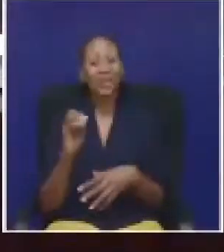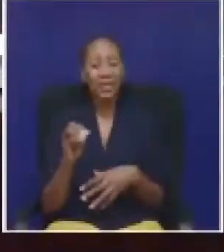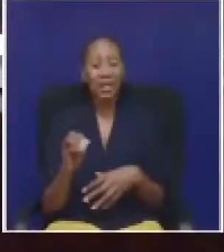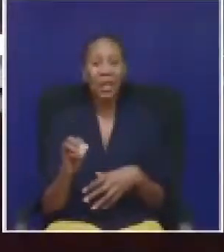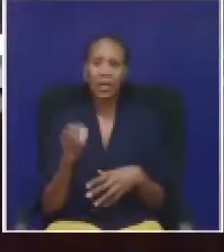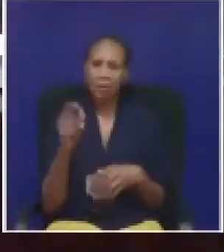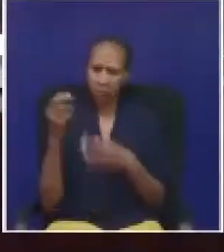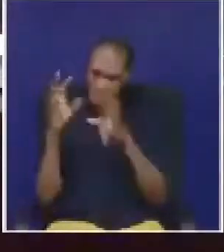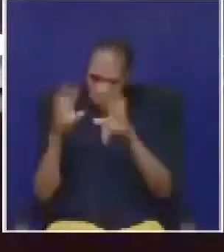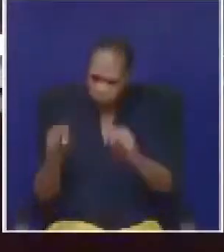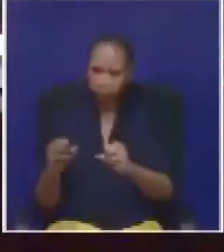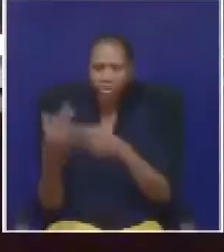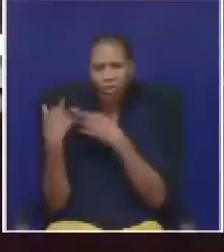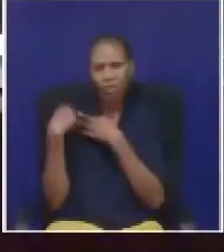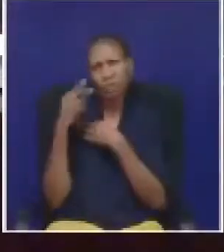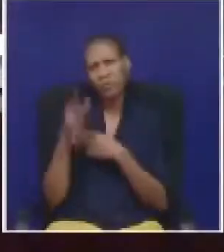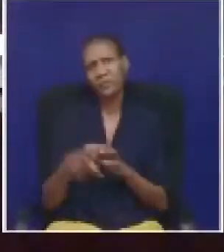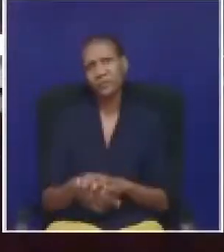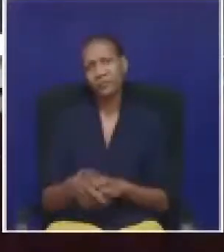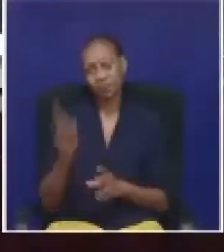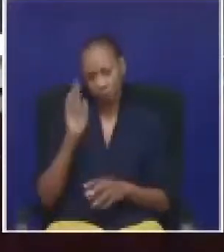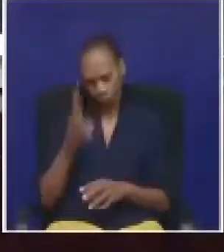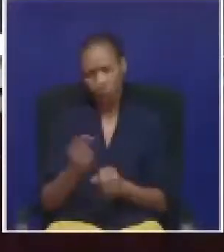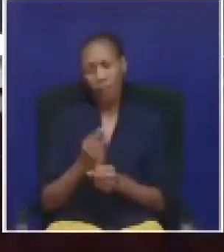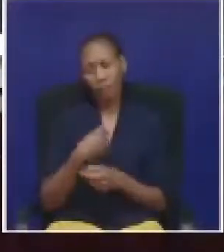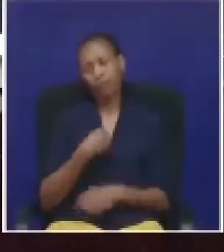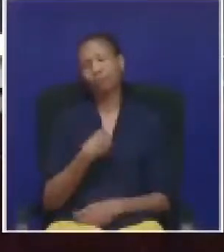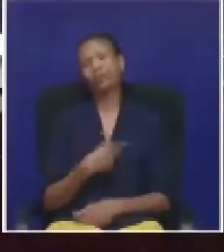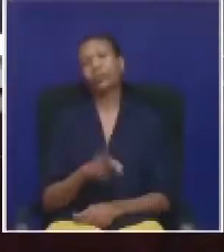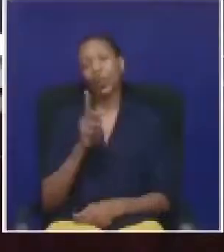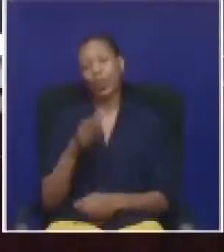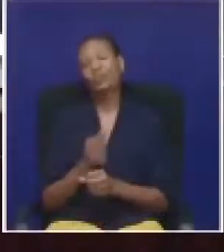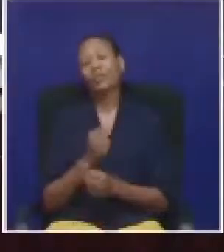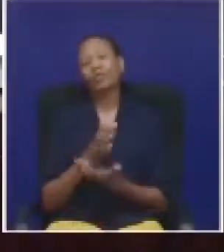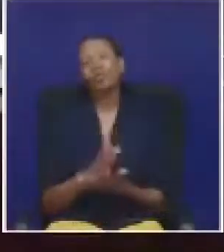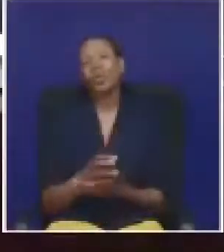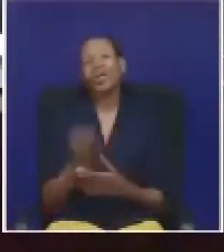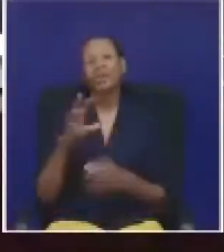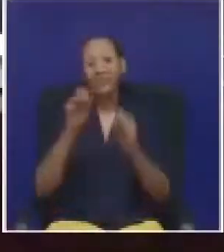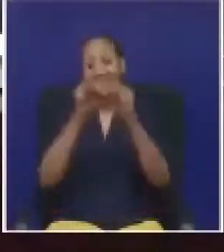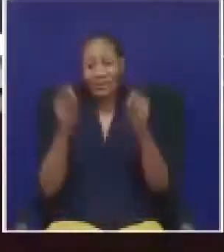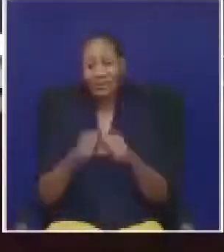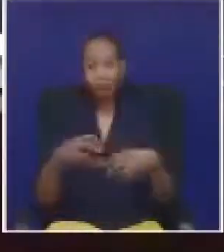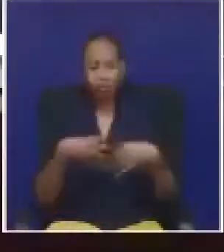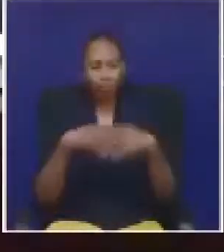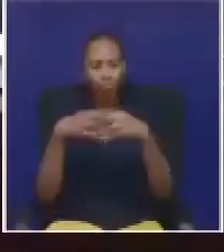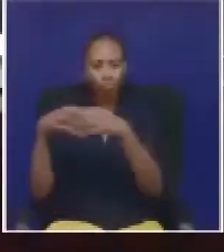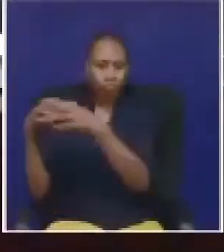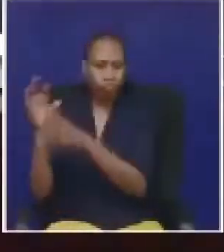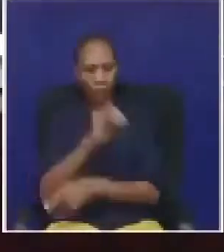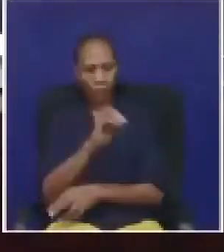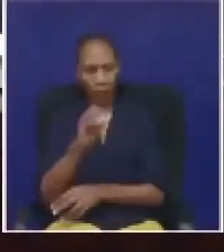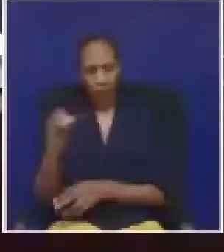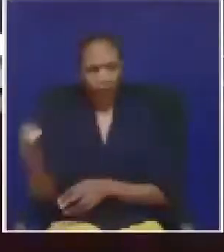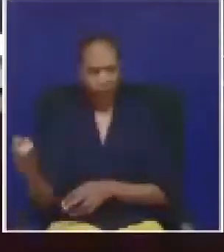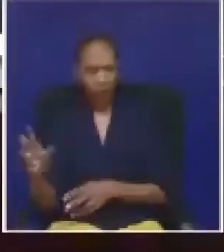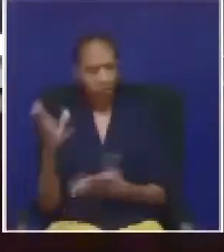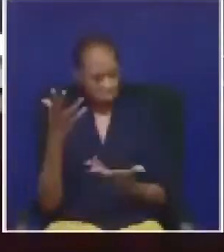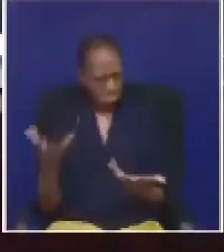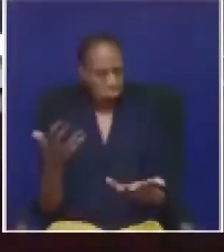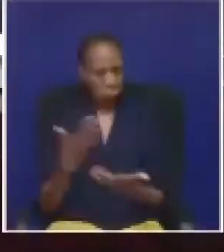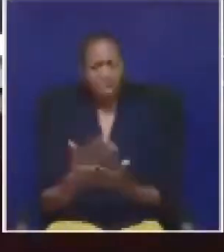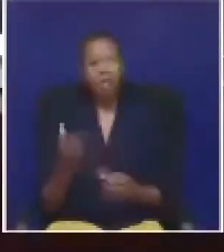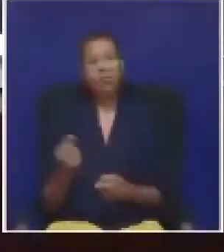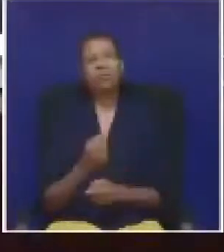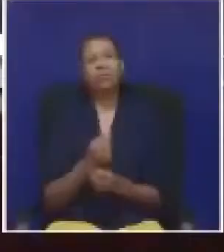spent. And we are going to make sure so that, because once you have proper systems, you can make sure that there is no